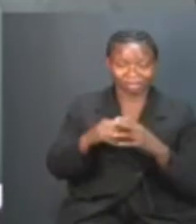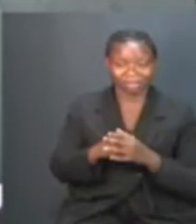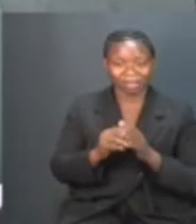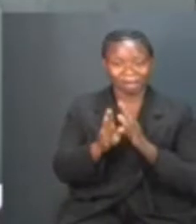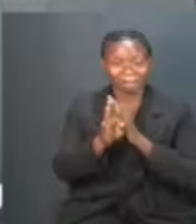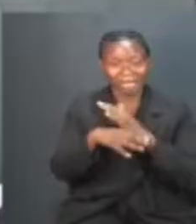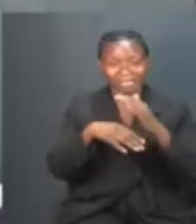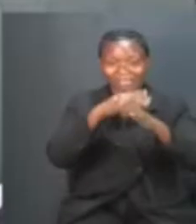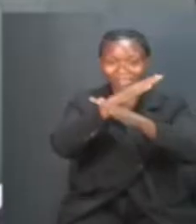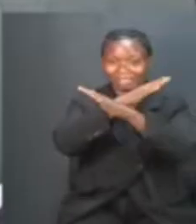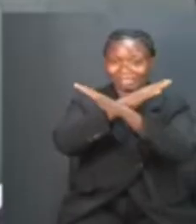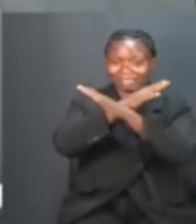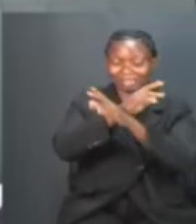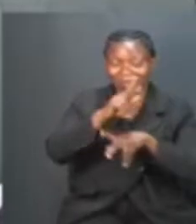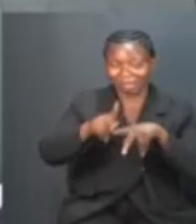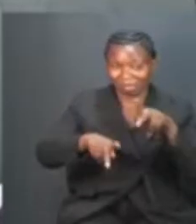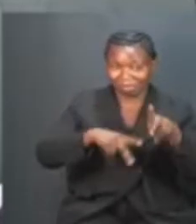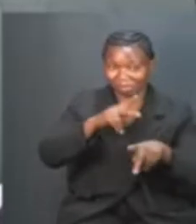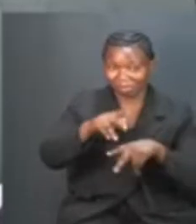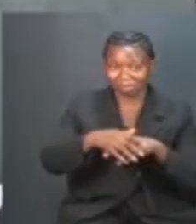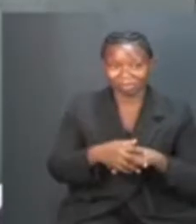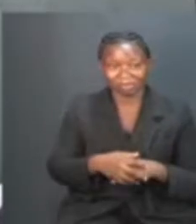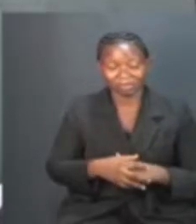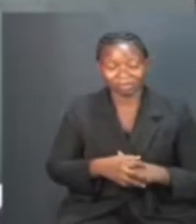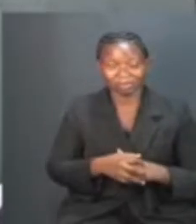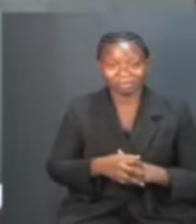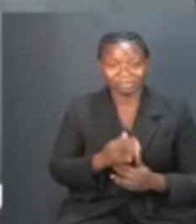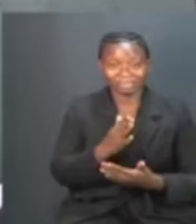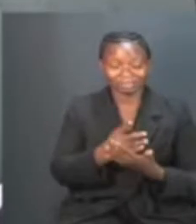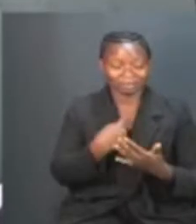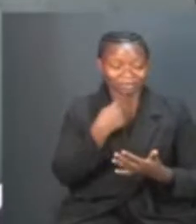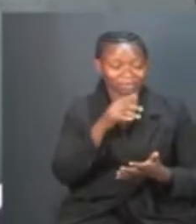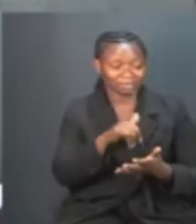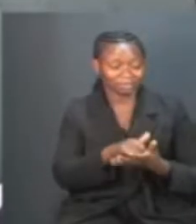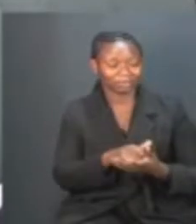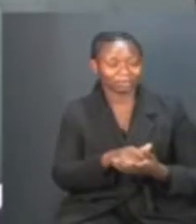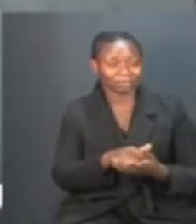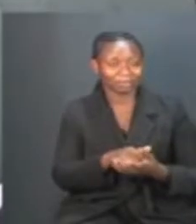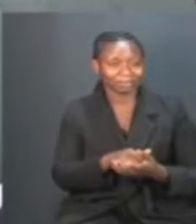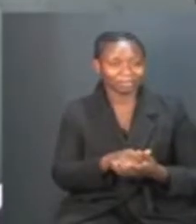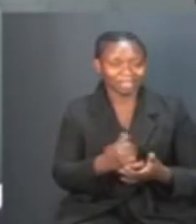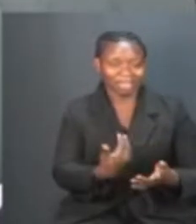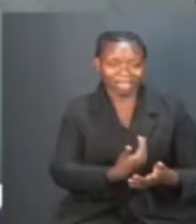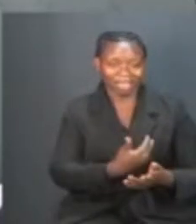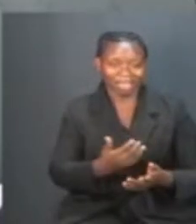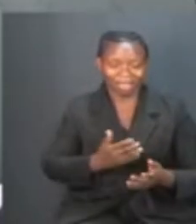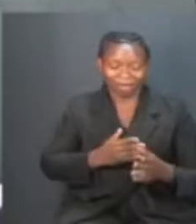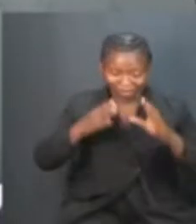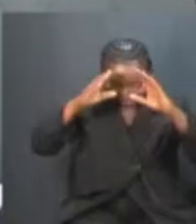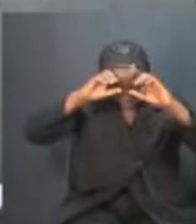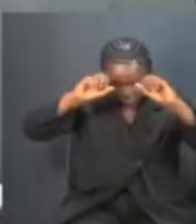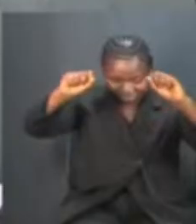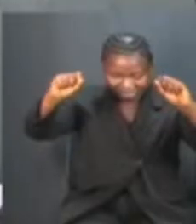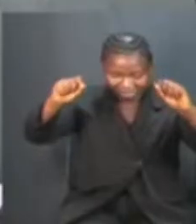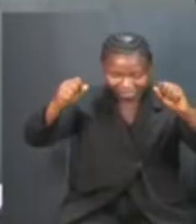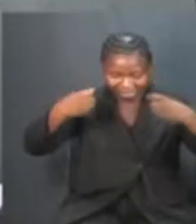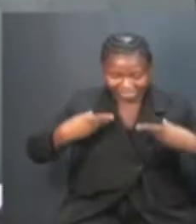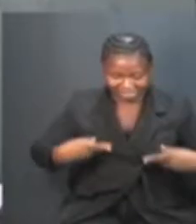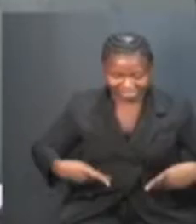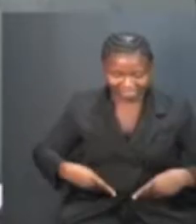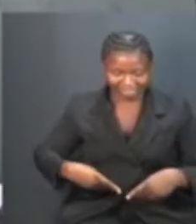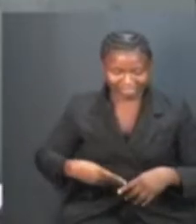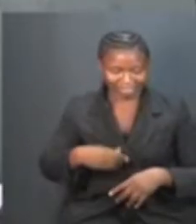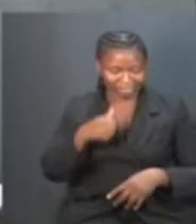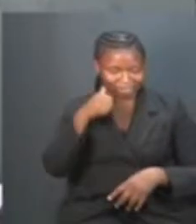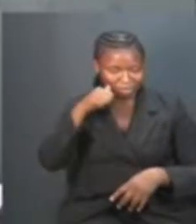the Zambians. Some saying that our president was wearing a